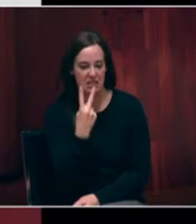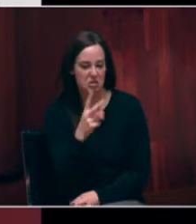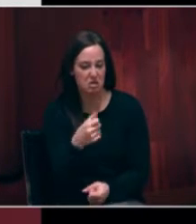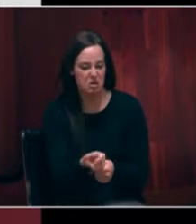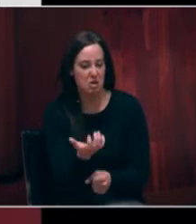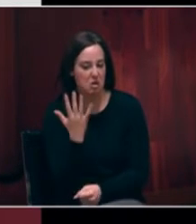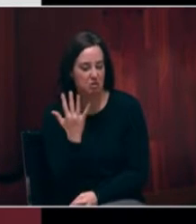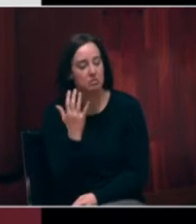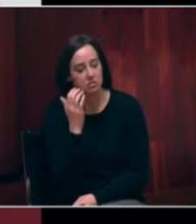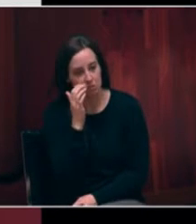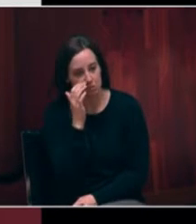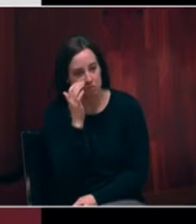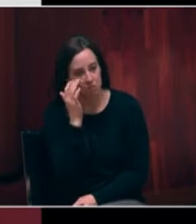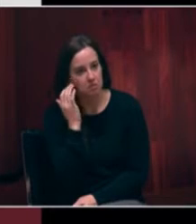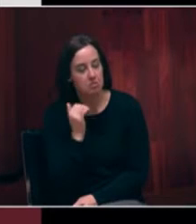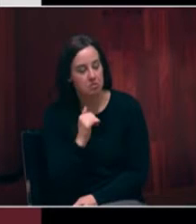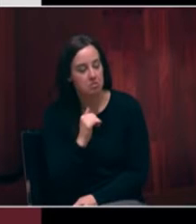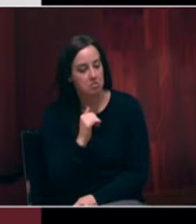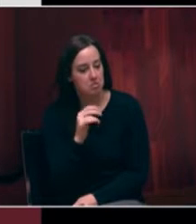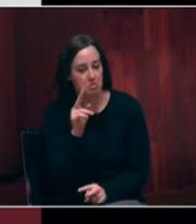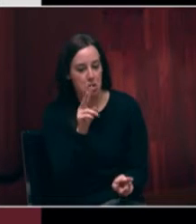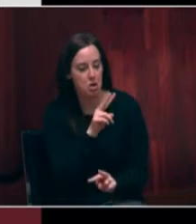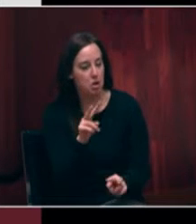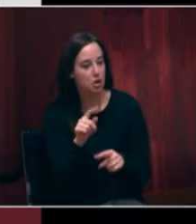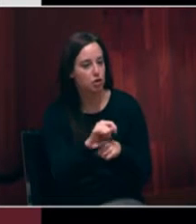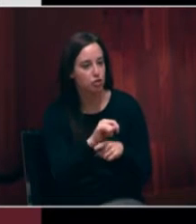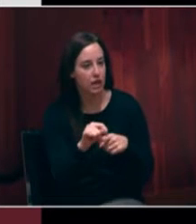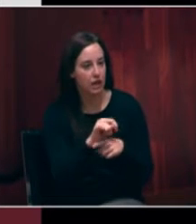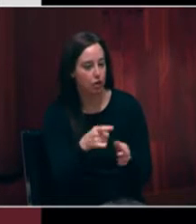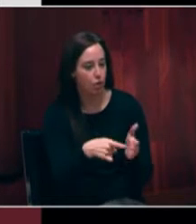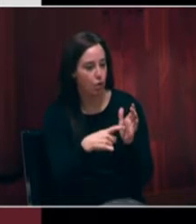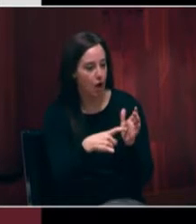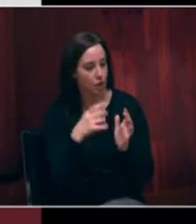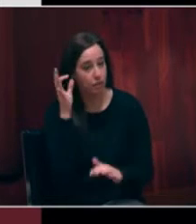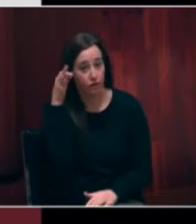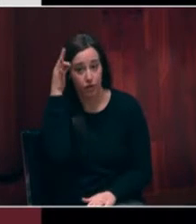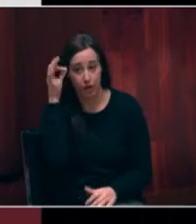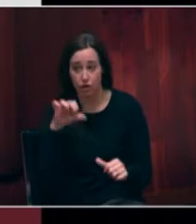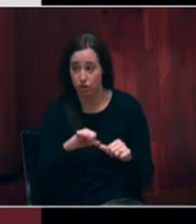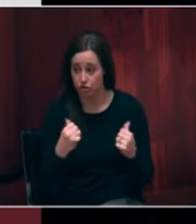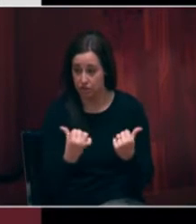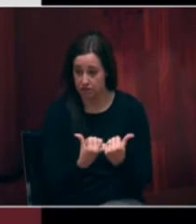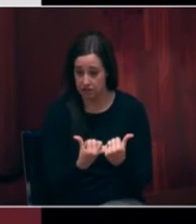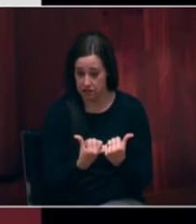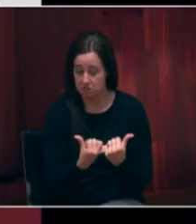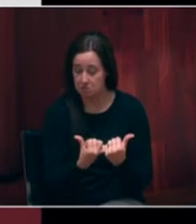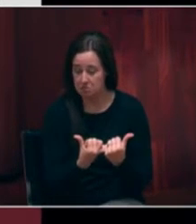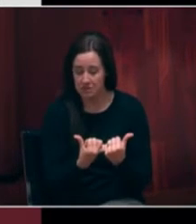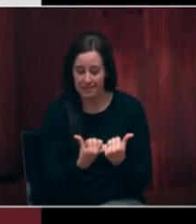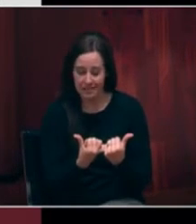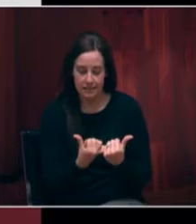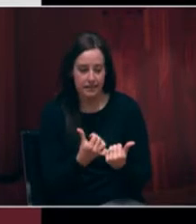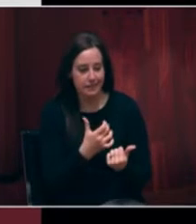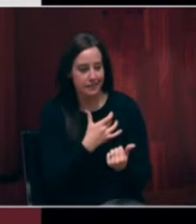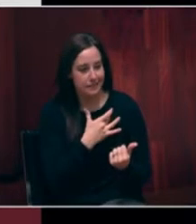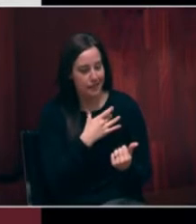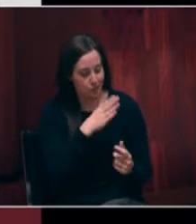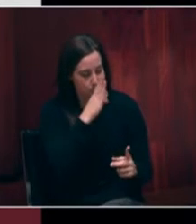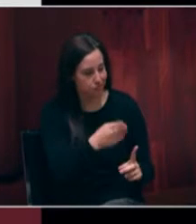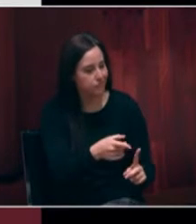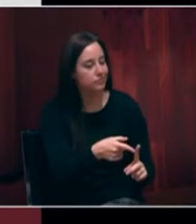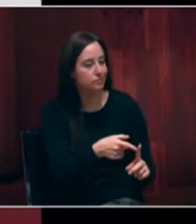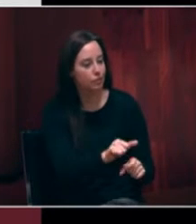form a training work group and look at what are the training requirements for federal agencies. We were fairly deliberate in working through